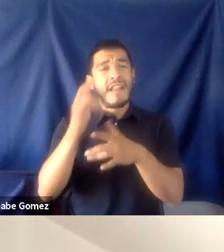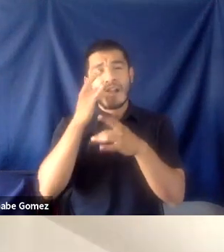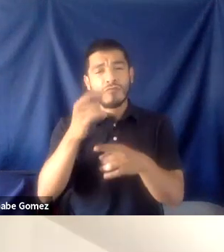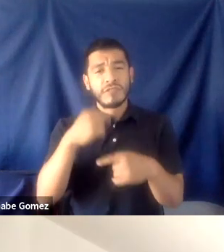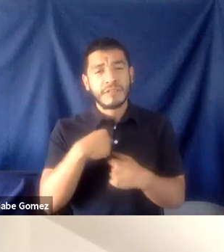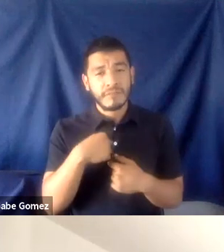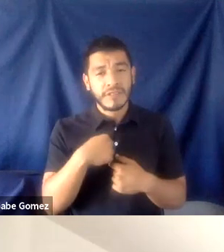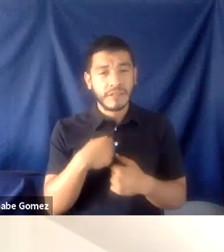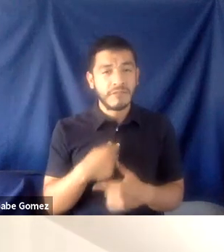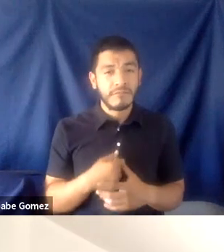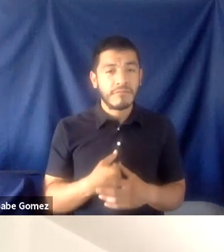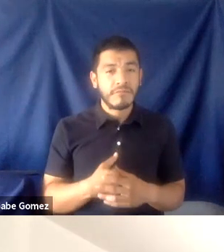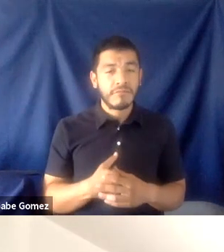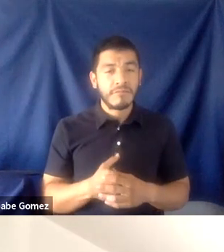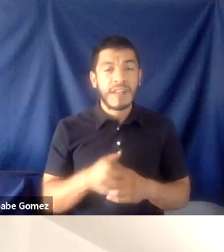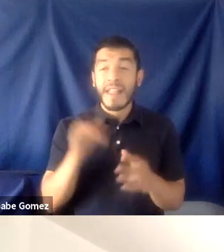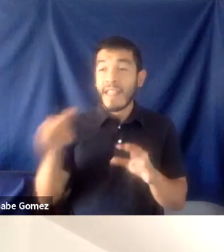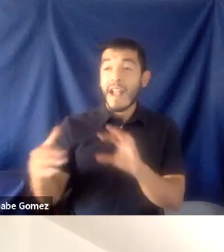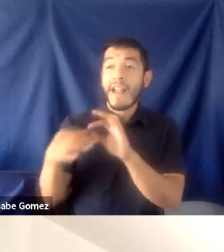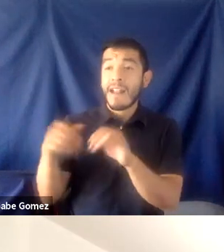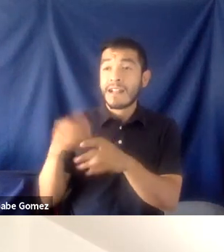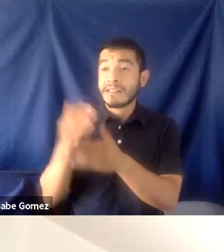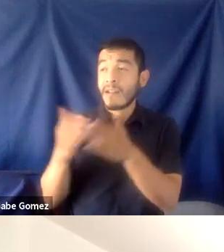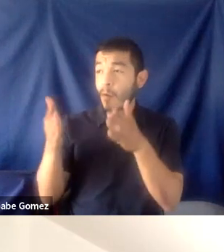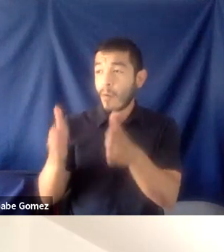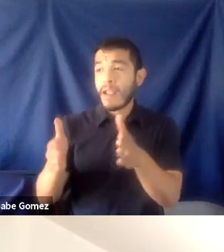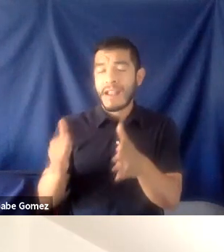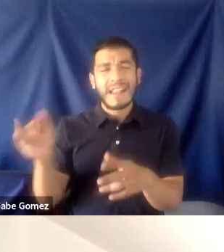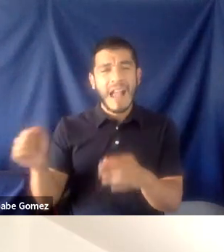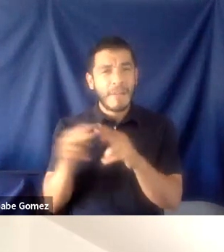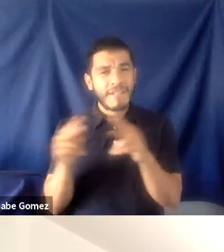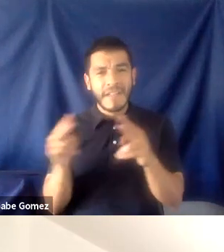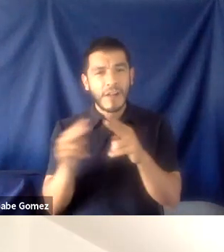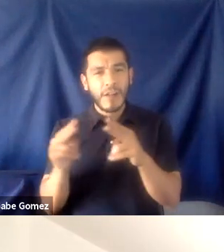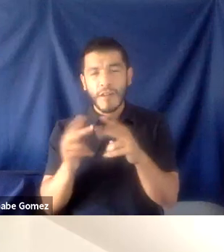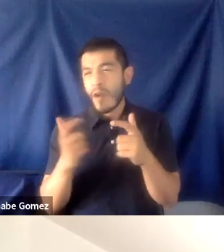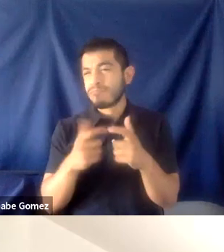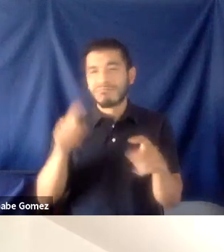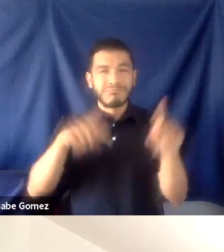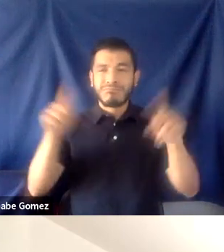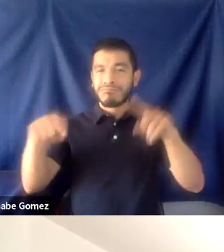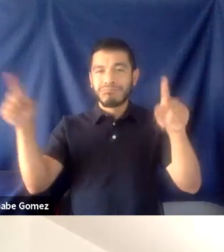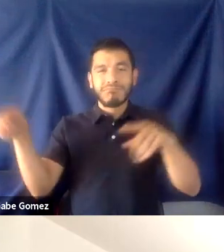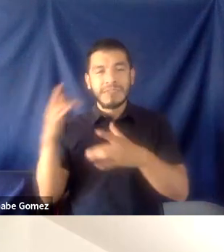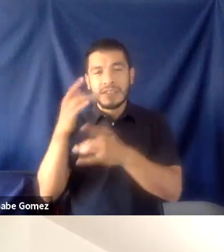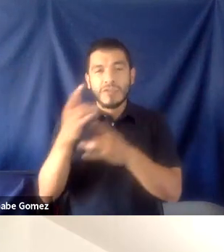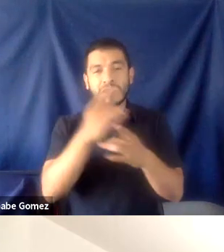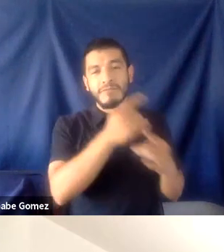of connect in some way, and they can be very, I have a wide eclectic range of